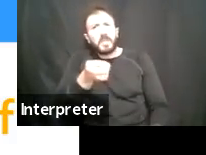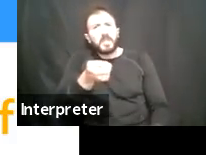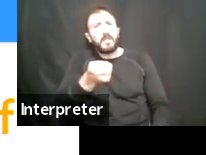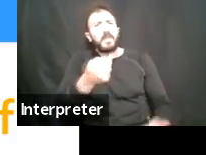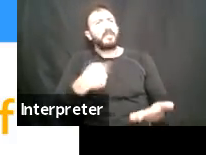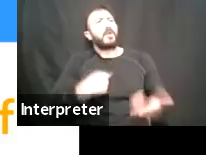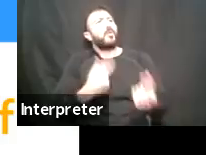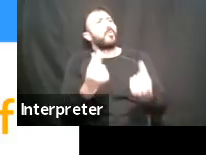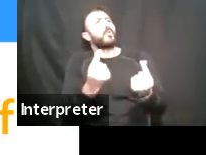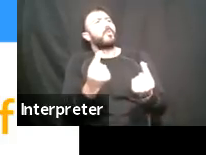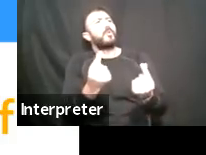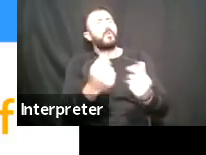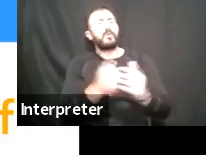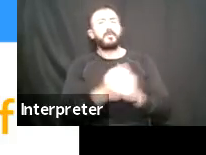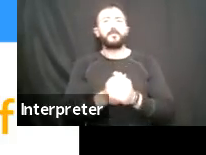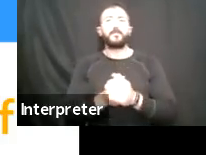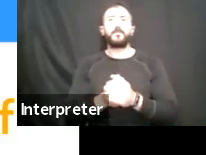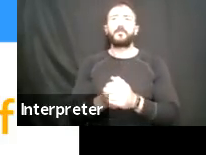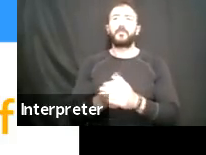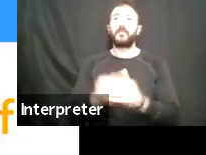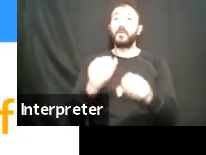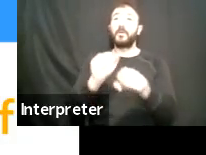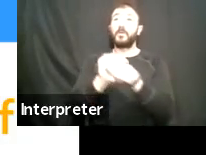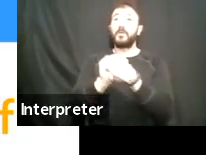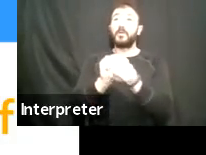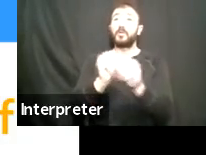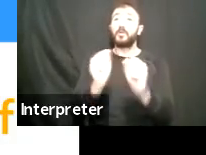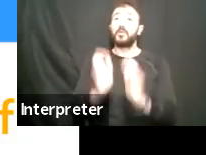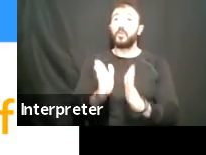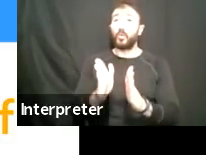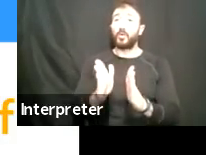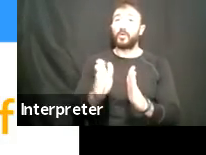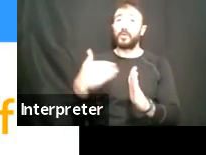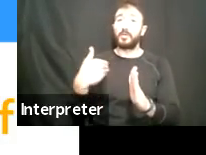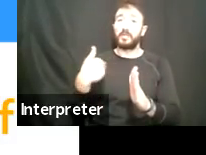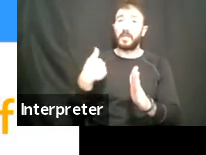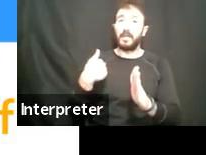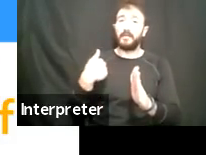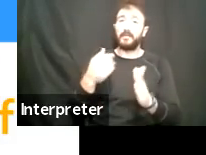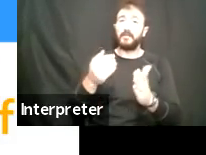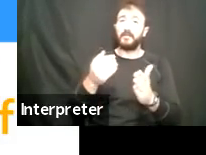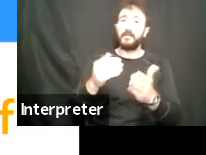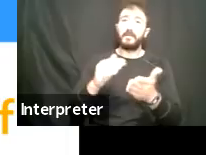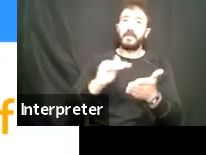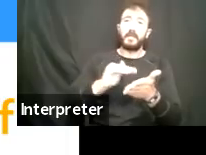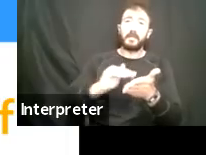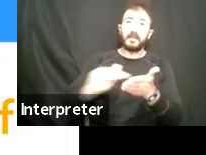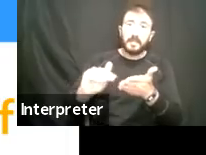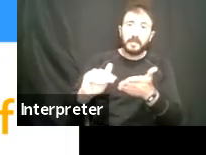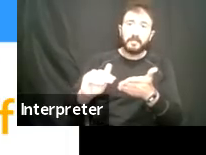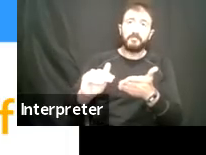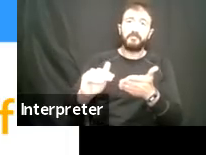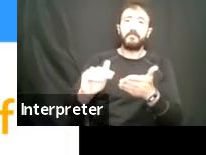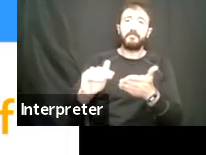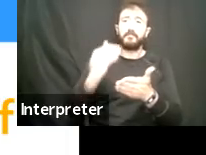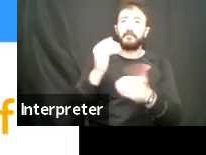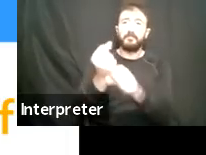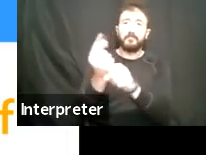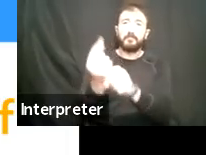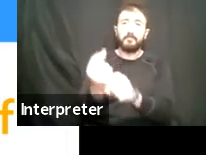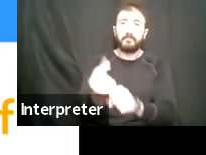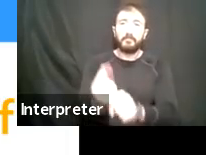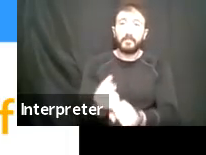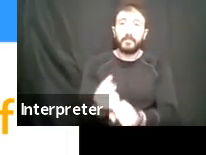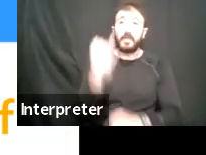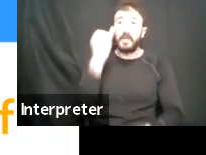employees receive leave accruals every year if they're feeling unwell and they are unable to